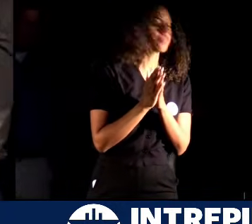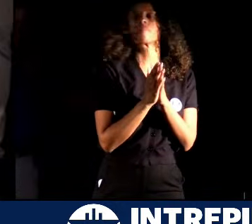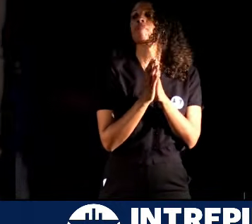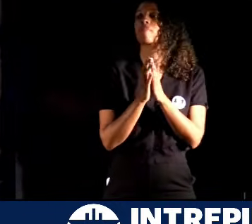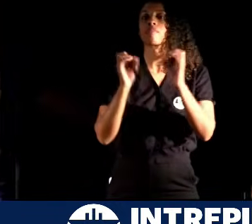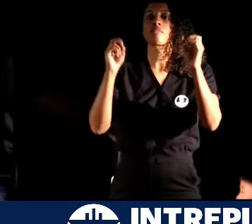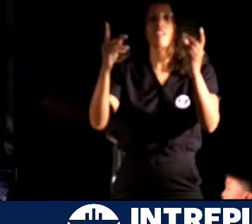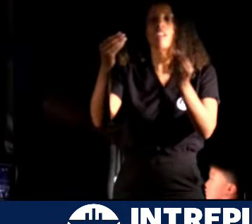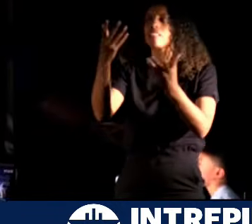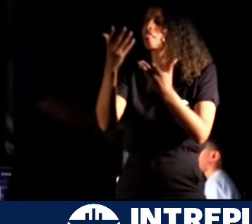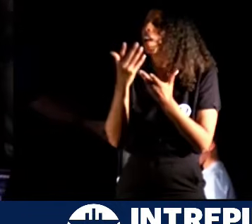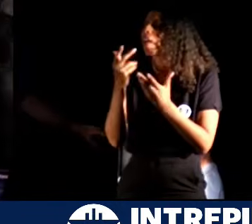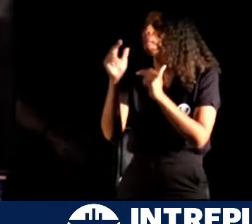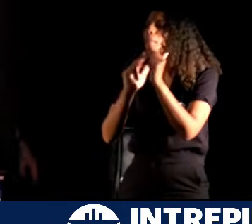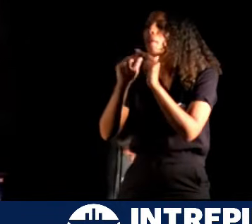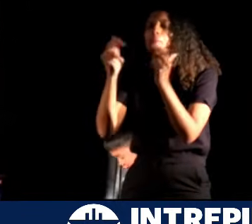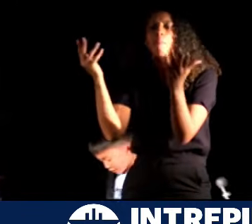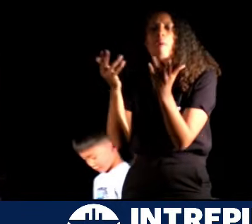Okay, tell us what you built.